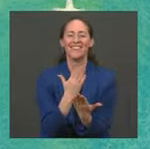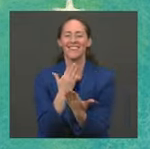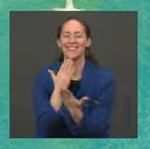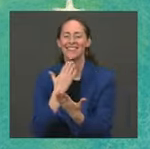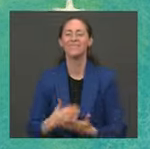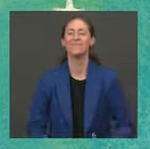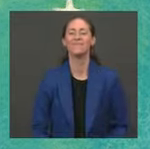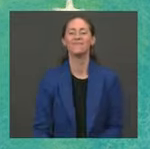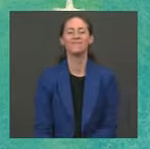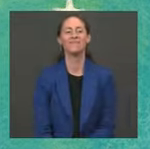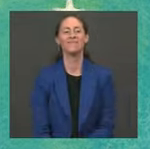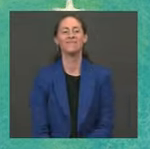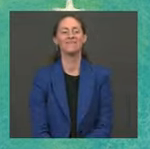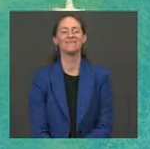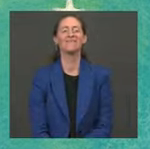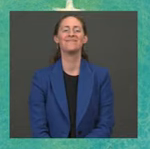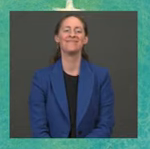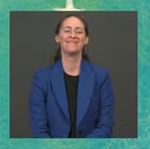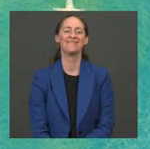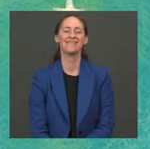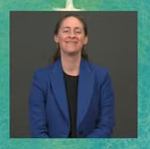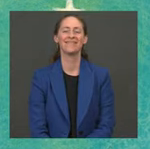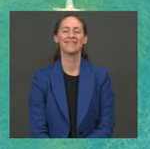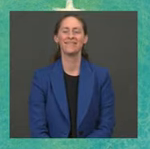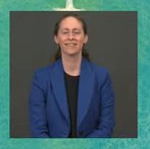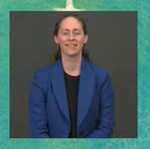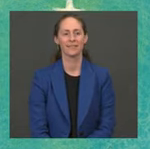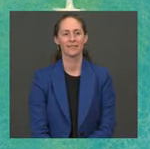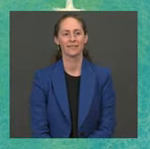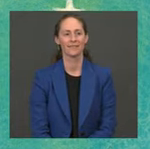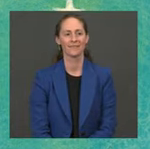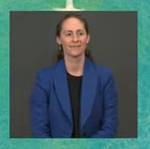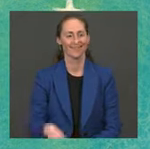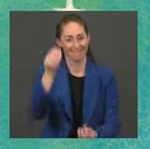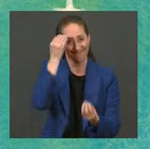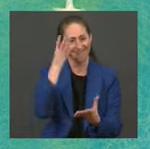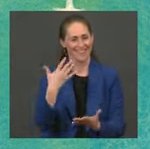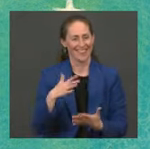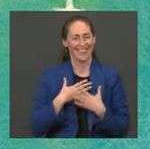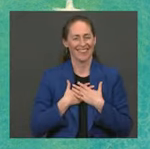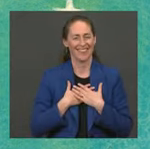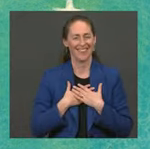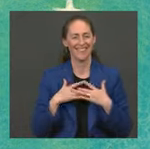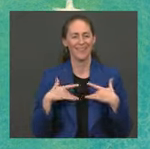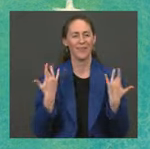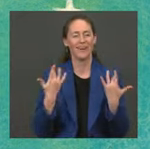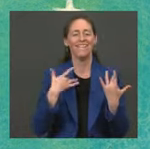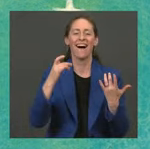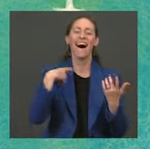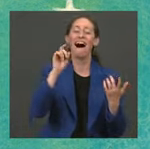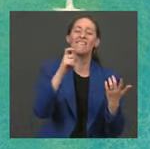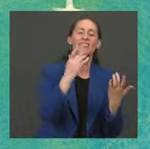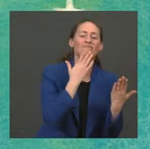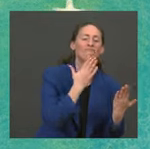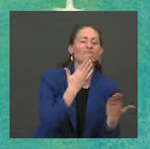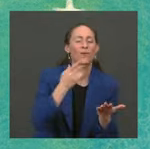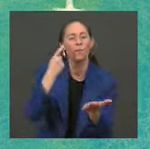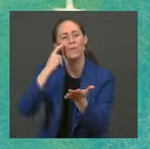Thank you. I feel like I should be applauding you because you're the ones who certainly made this house a